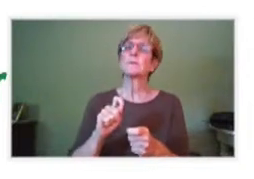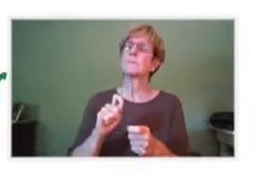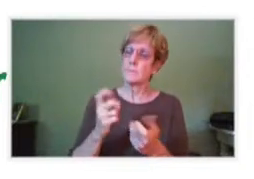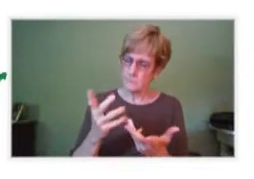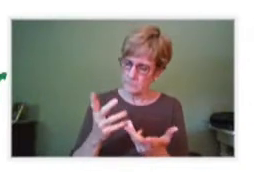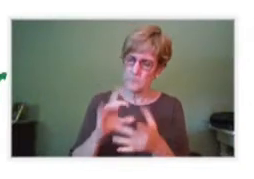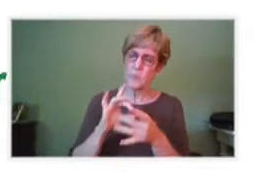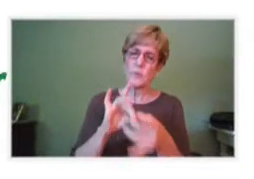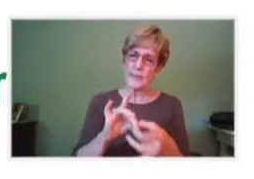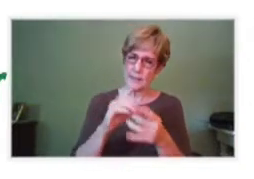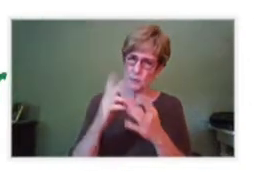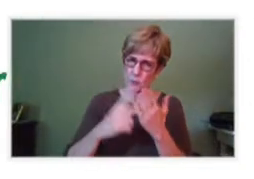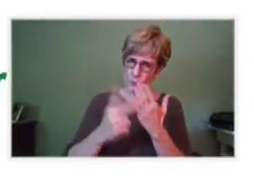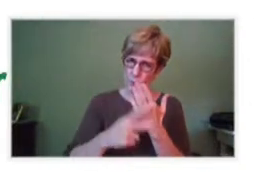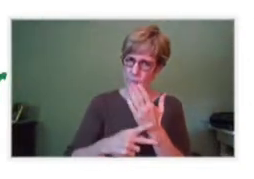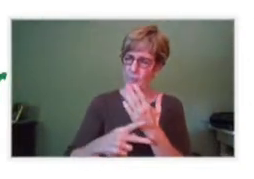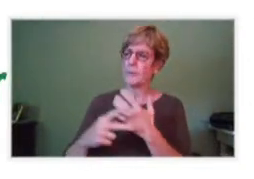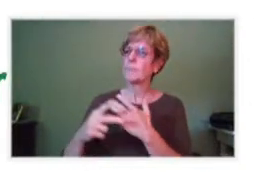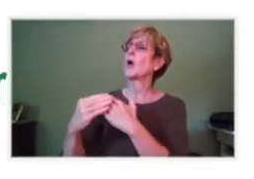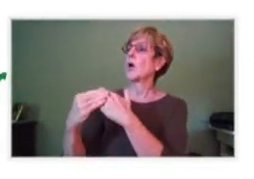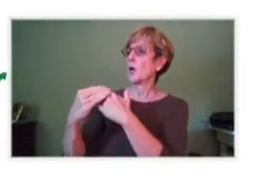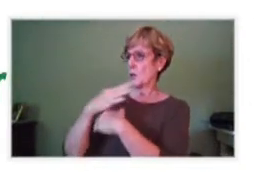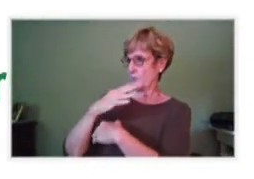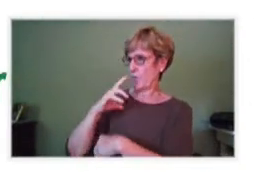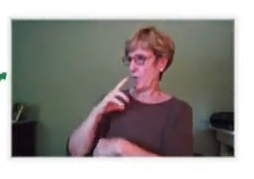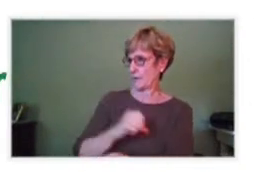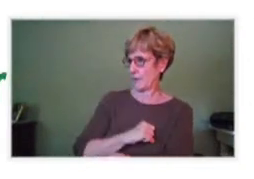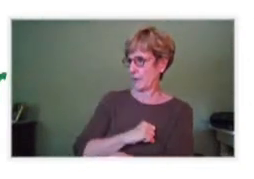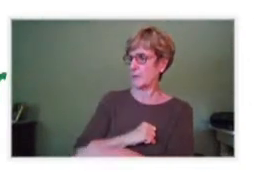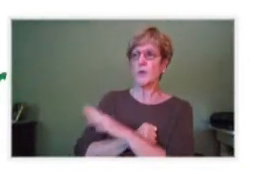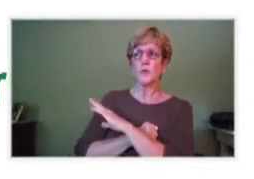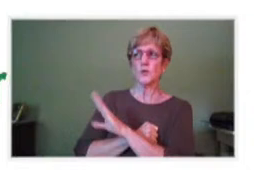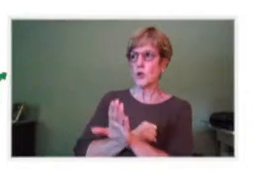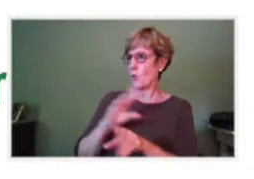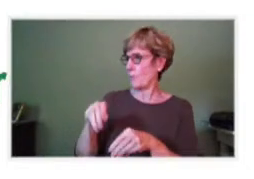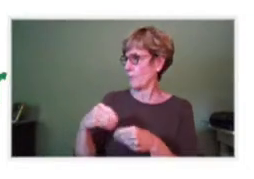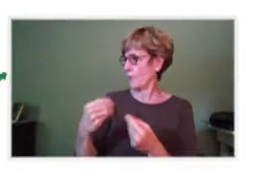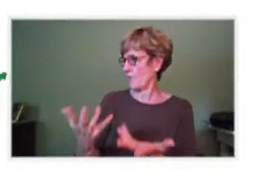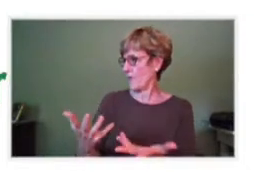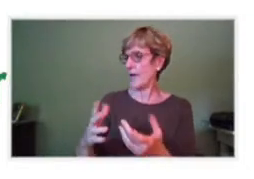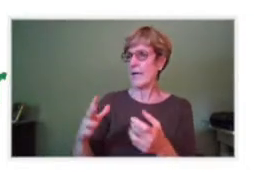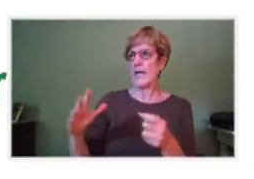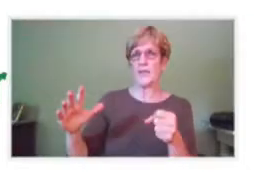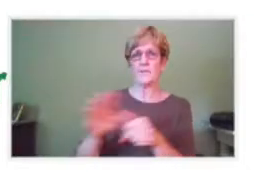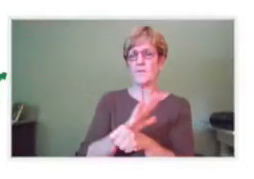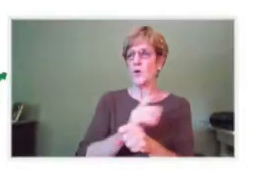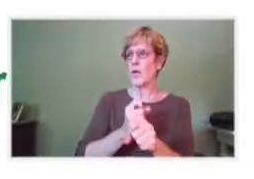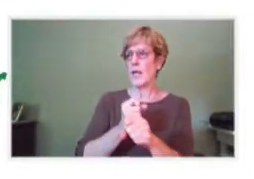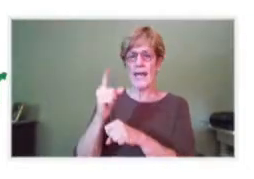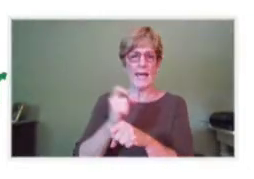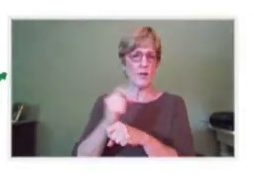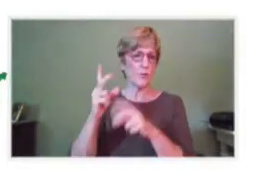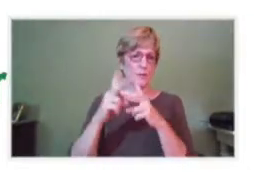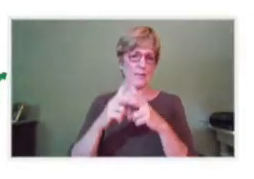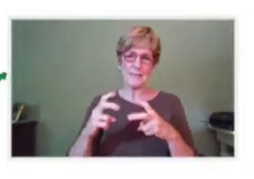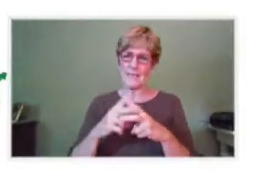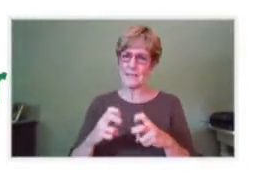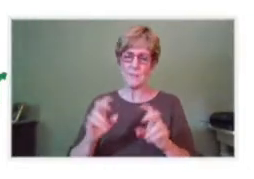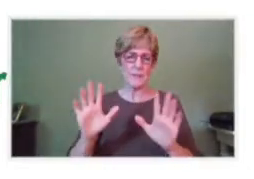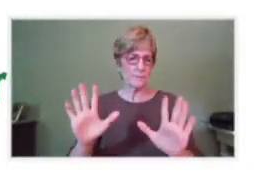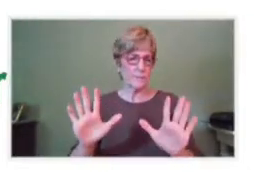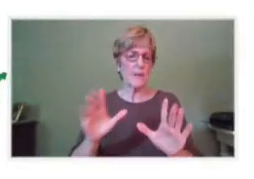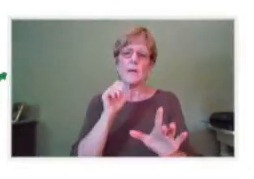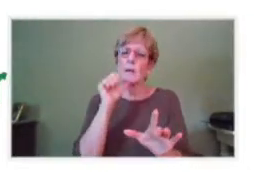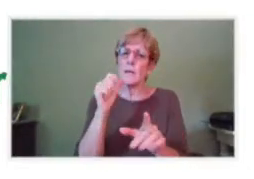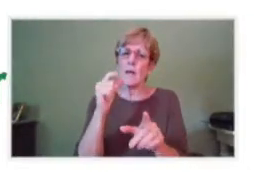so we have been advised by Cure Violence Global to not provide a full annual assessment because the data is skewed to